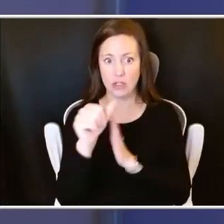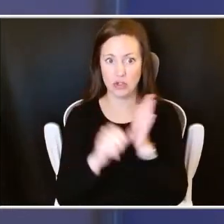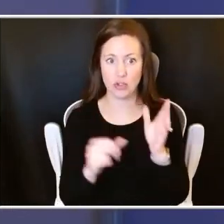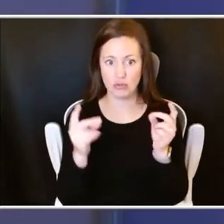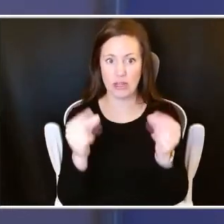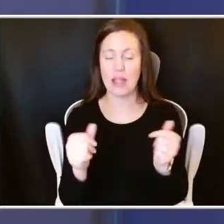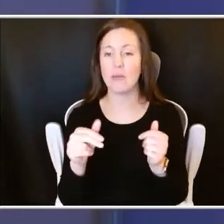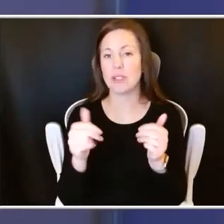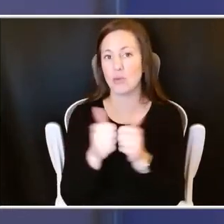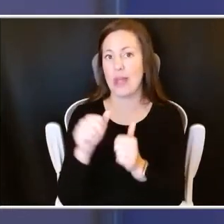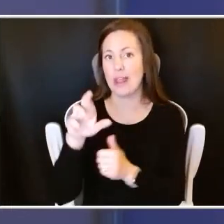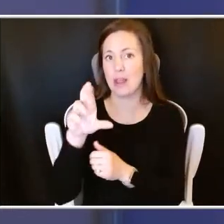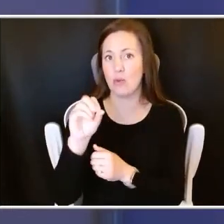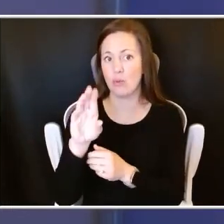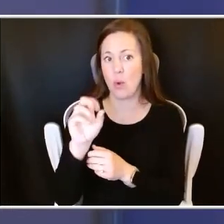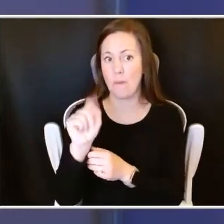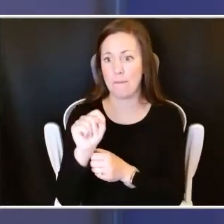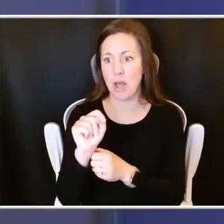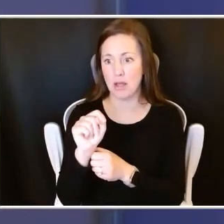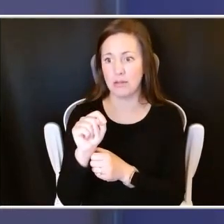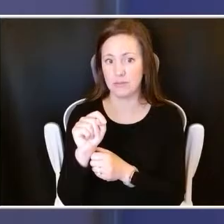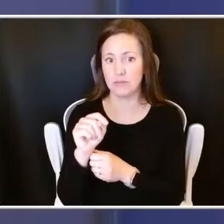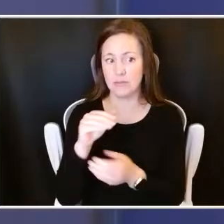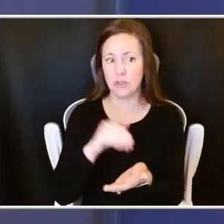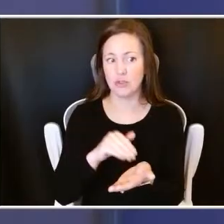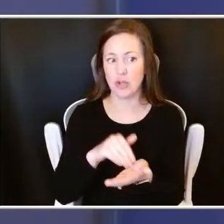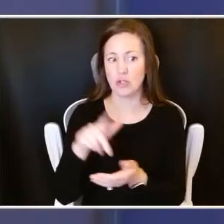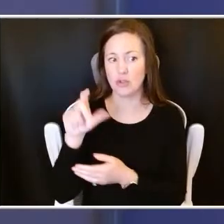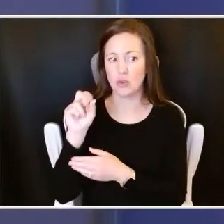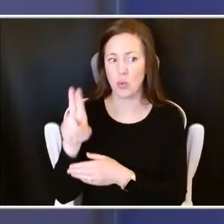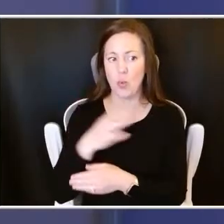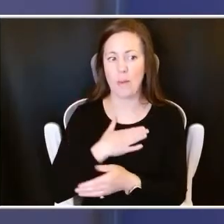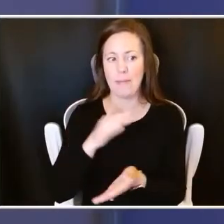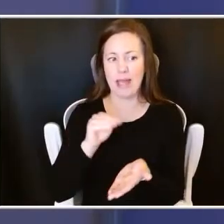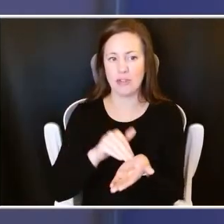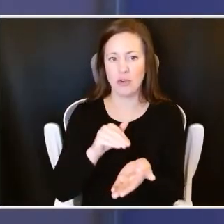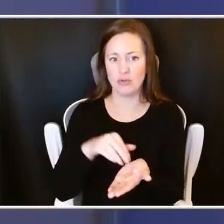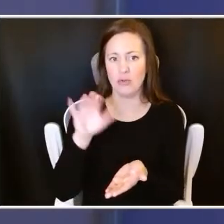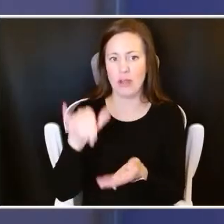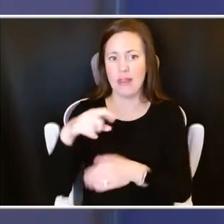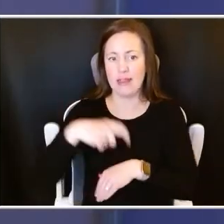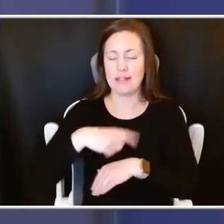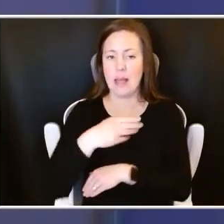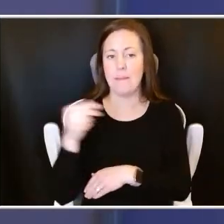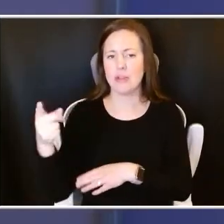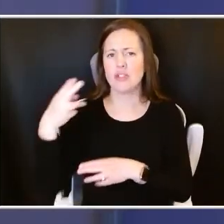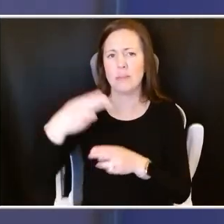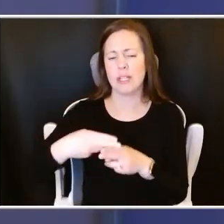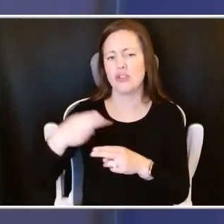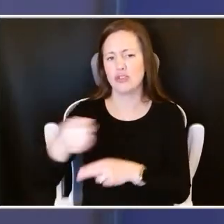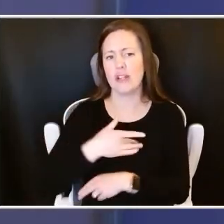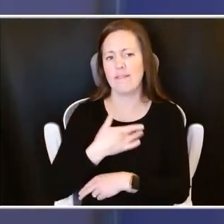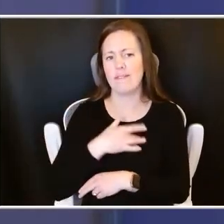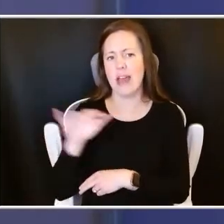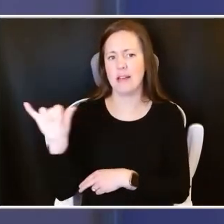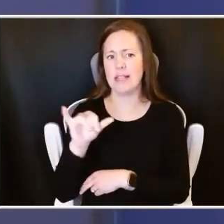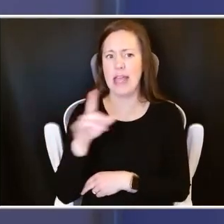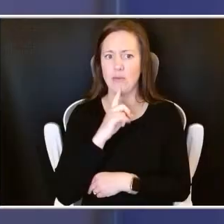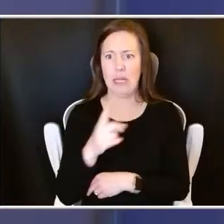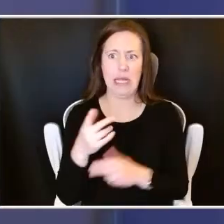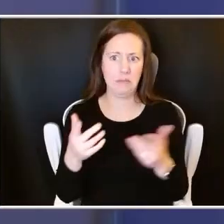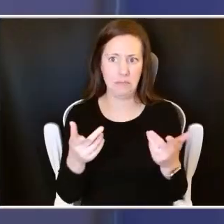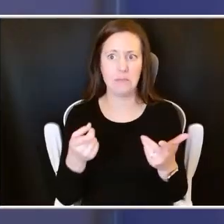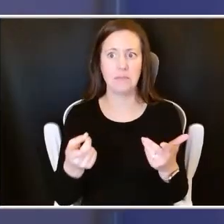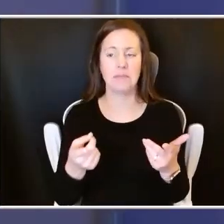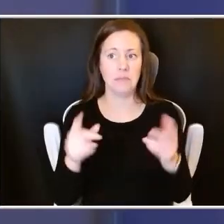surgery. Dr. Liu was my doctor at the time, and she even mentioned that she felt like the margins were clear enough that they could go in, remove the